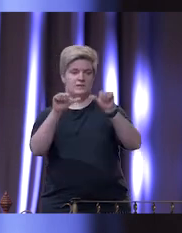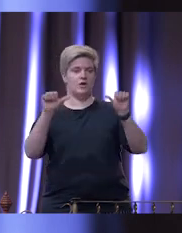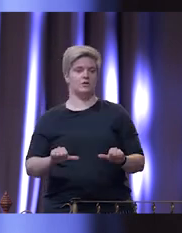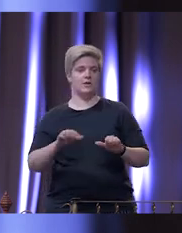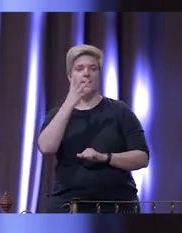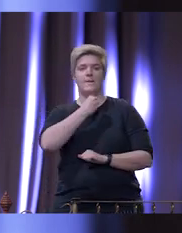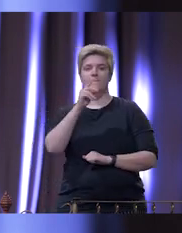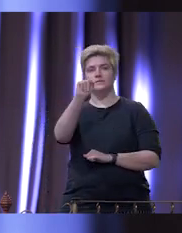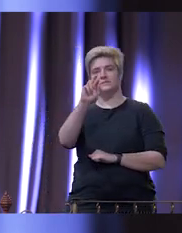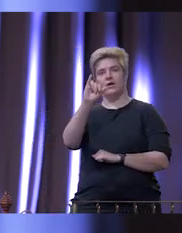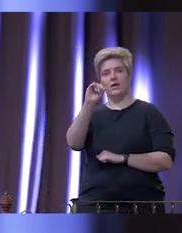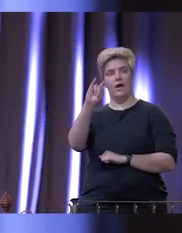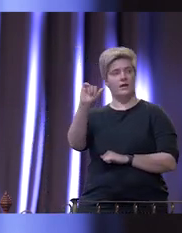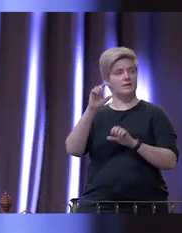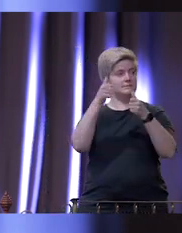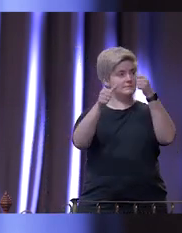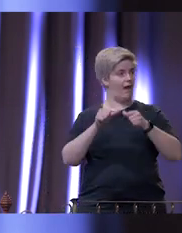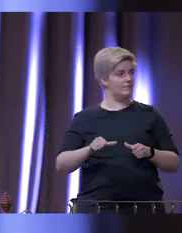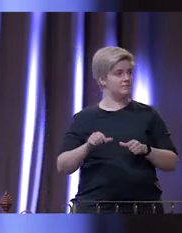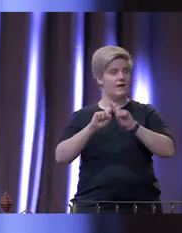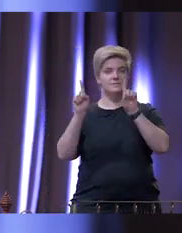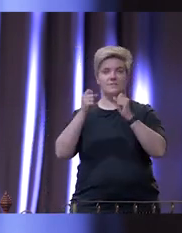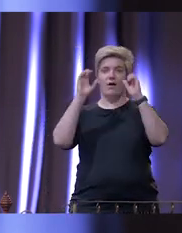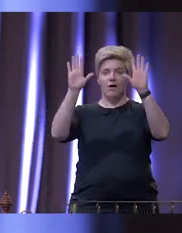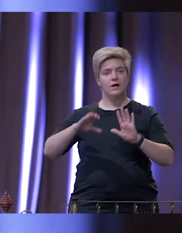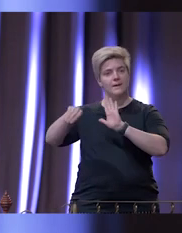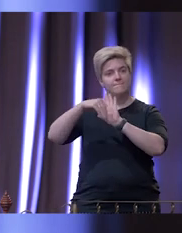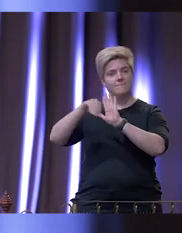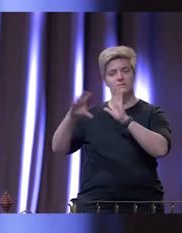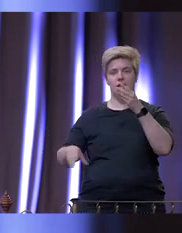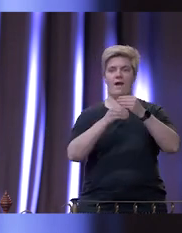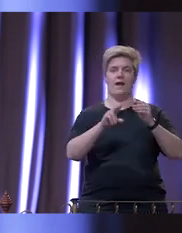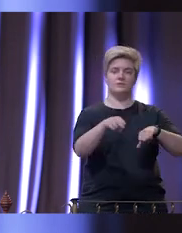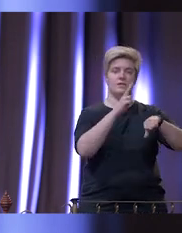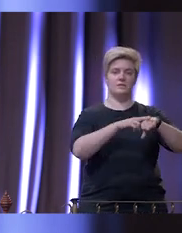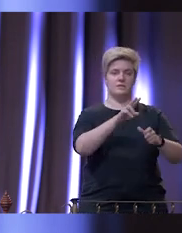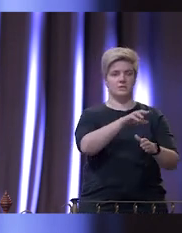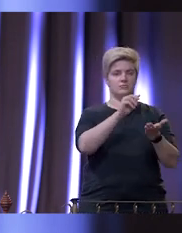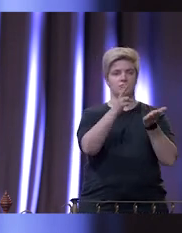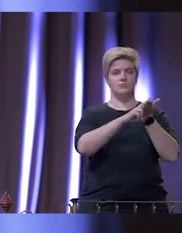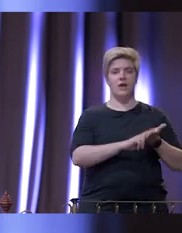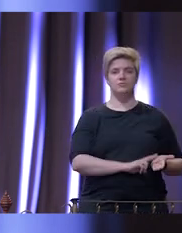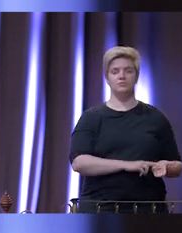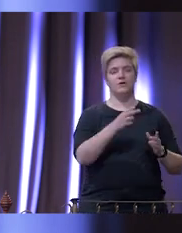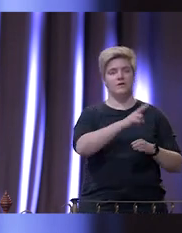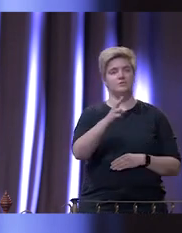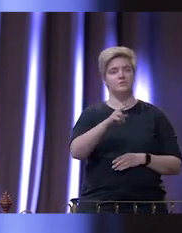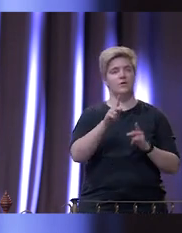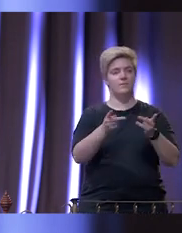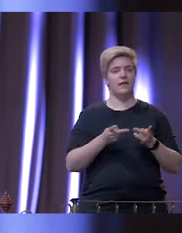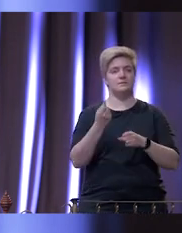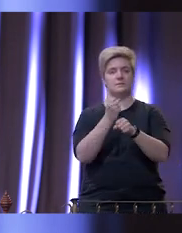Romanesque architecture, beautiful terracotta tiles, and magnificent bells, it was added to the National